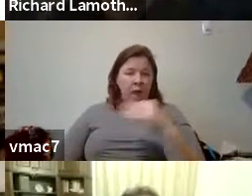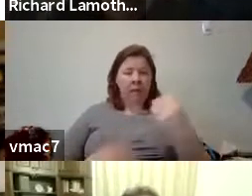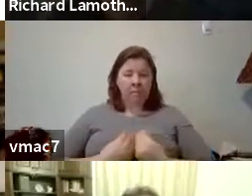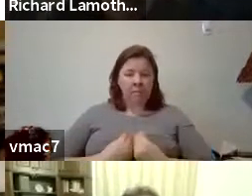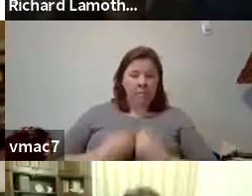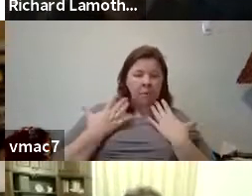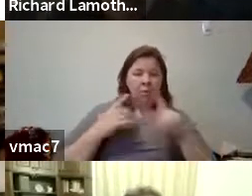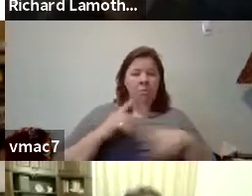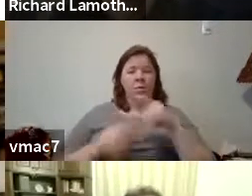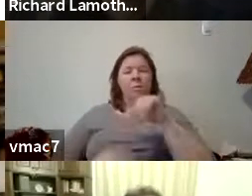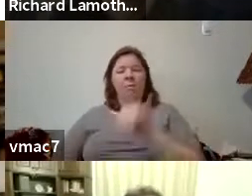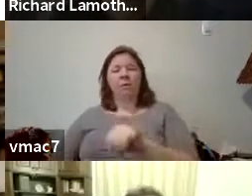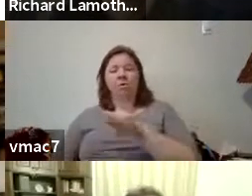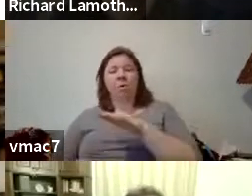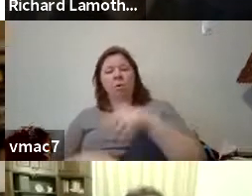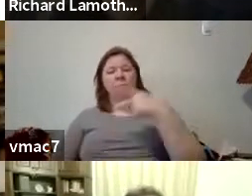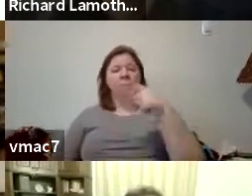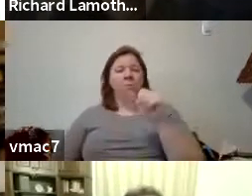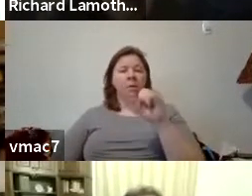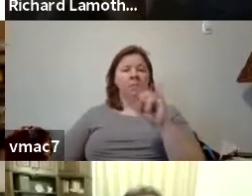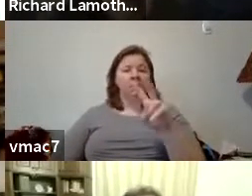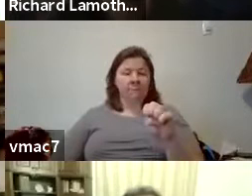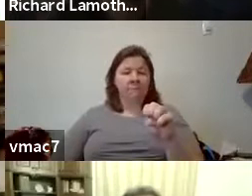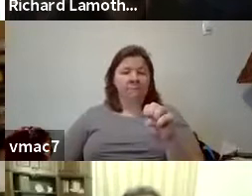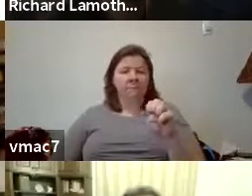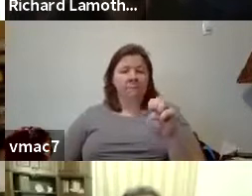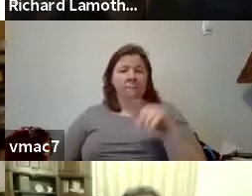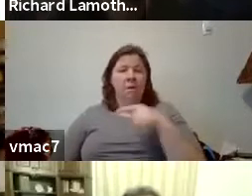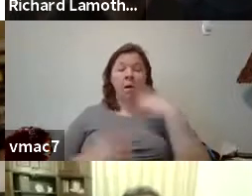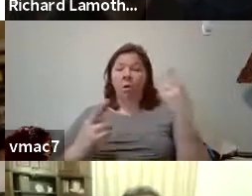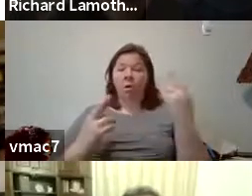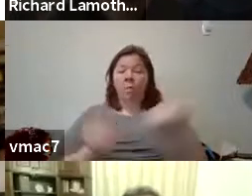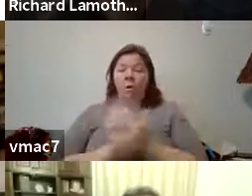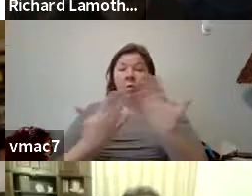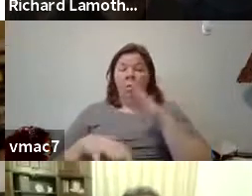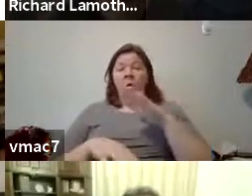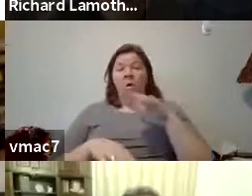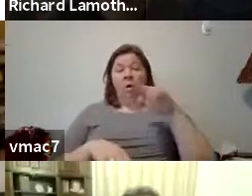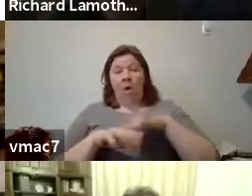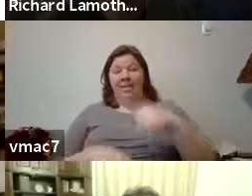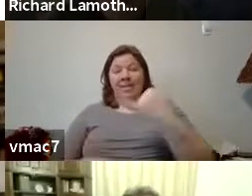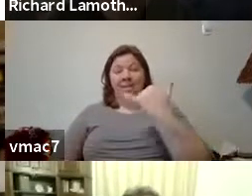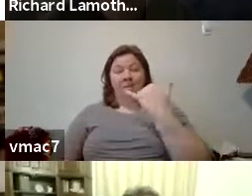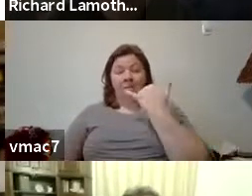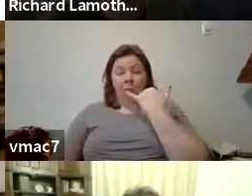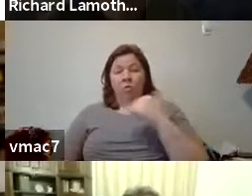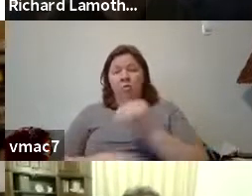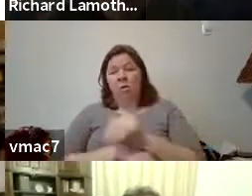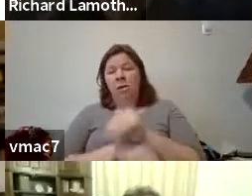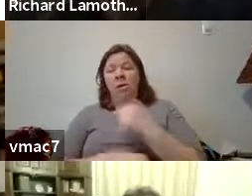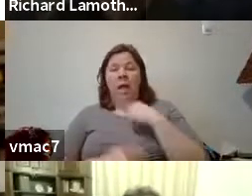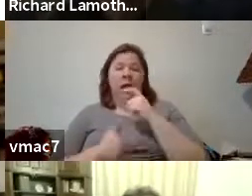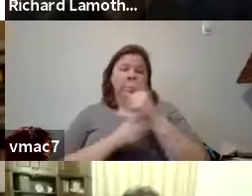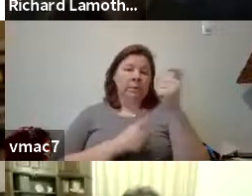passionate about ONPASSIVE. And I hope that is the case with everybody on this call tonight. I tease Marina all the time. We